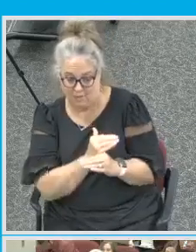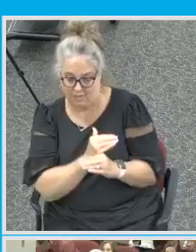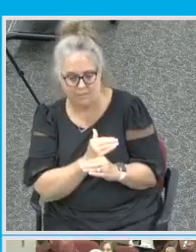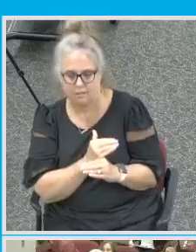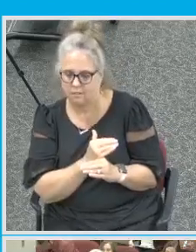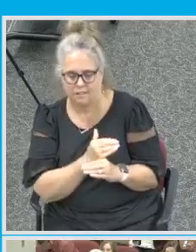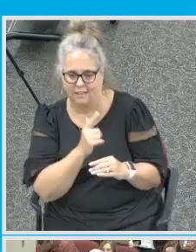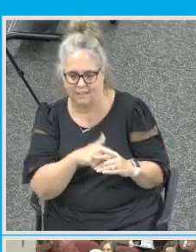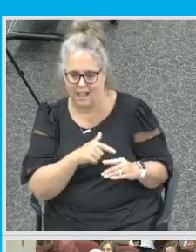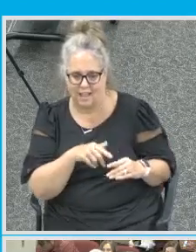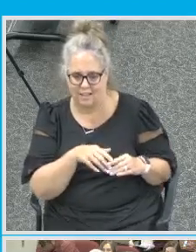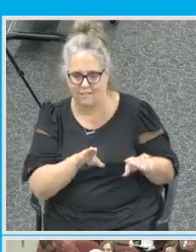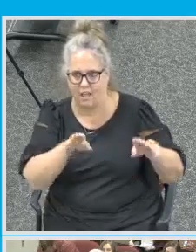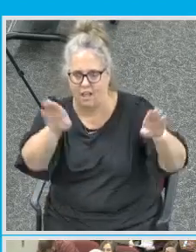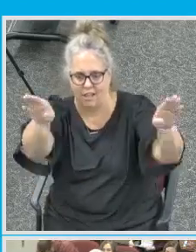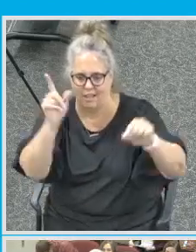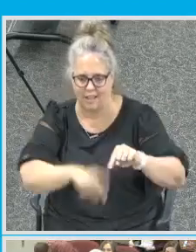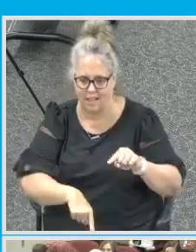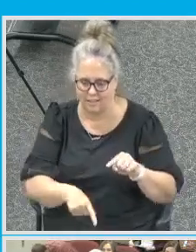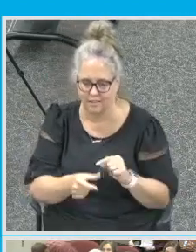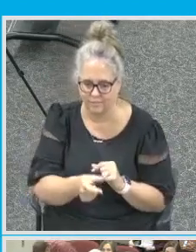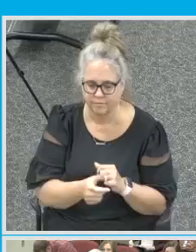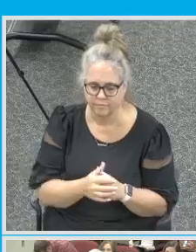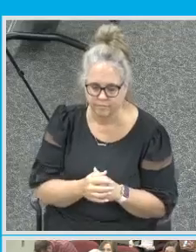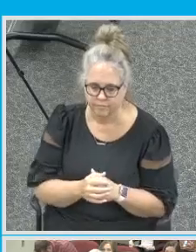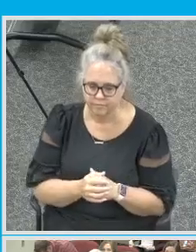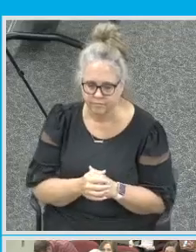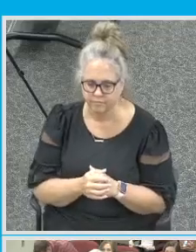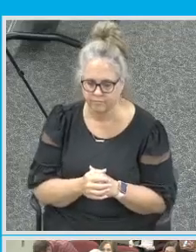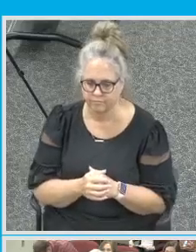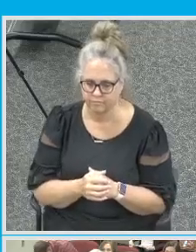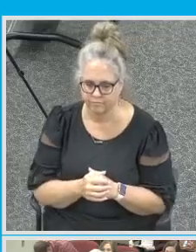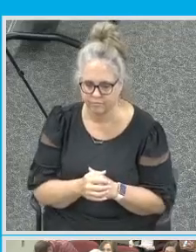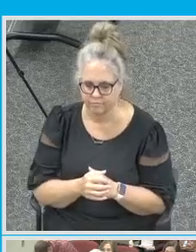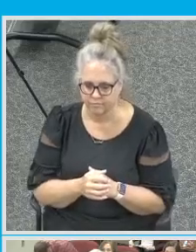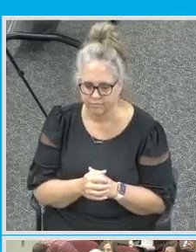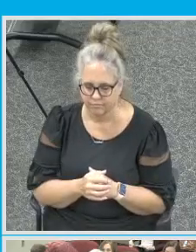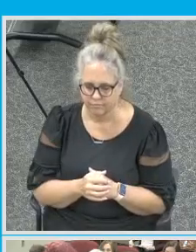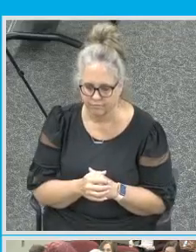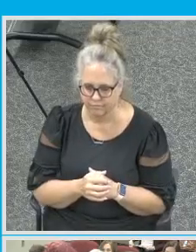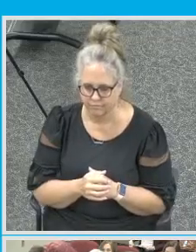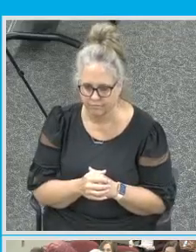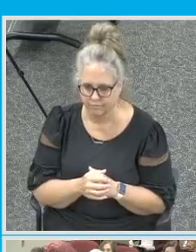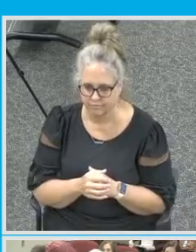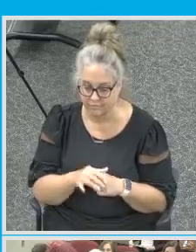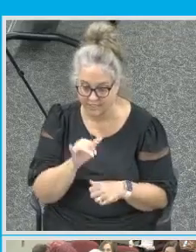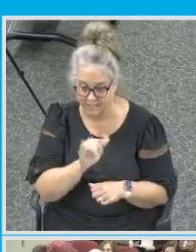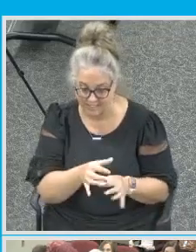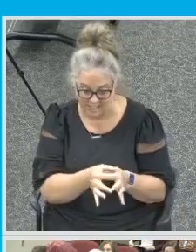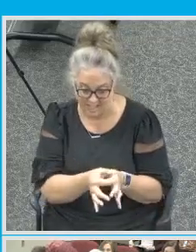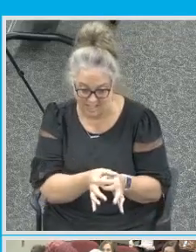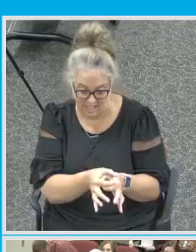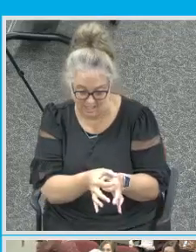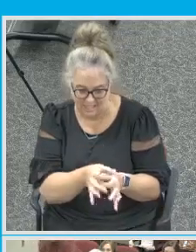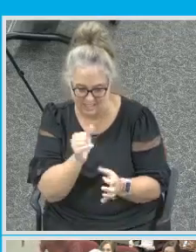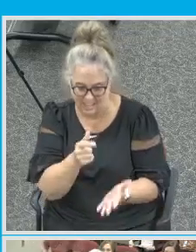them, can treat 100 square feet of water. So if you have a pond that's 10 foot by 10 foot, one of those